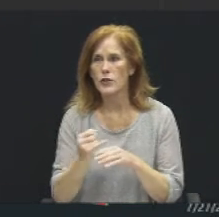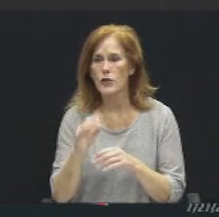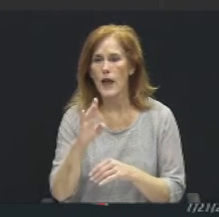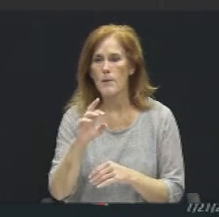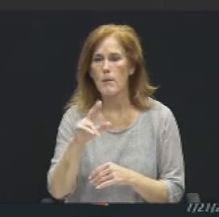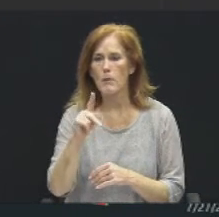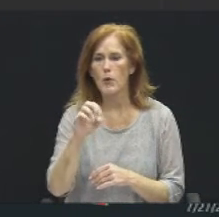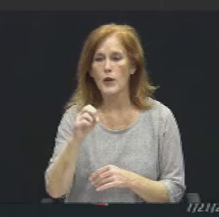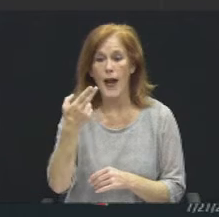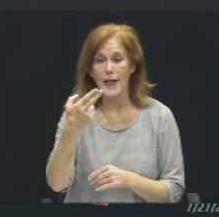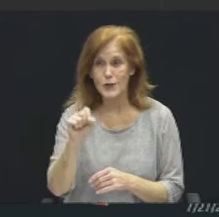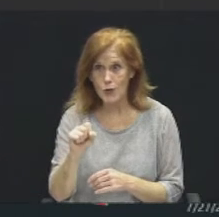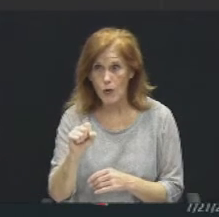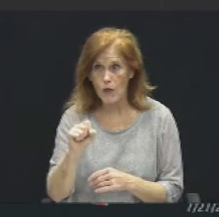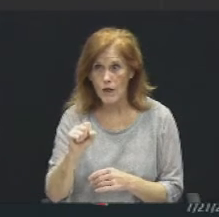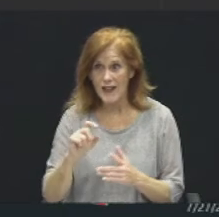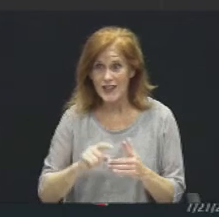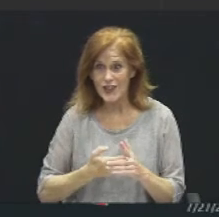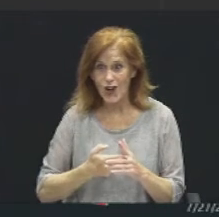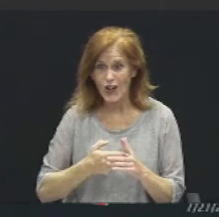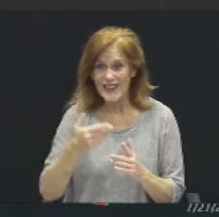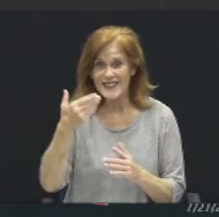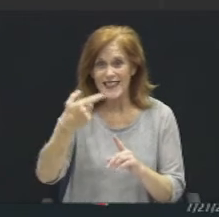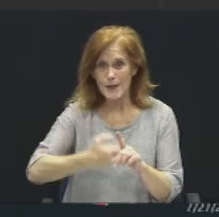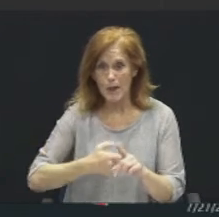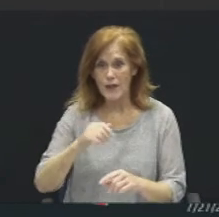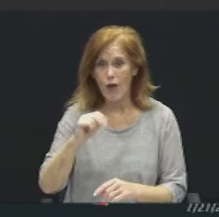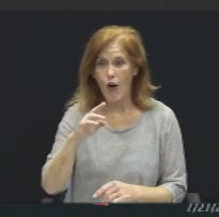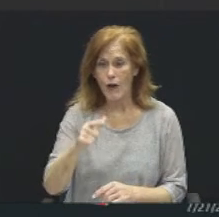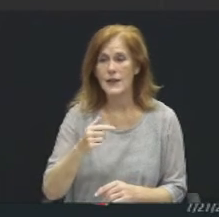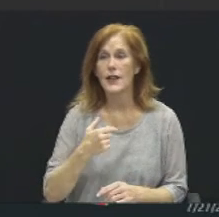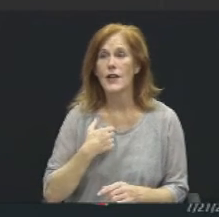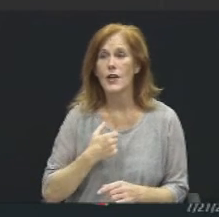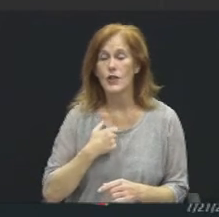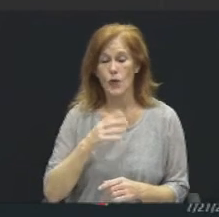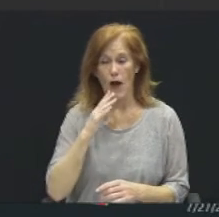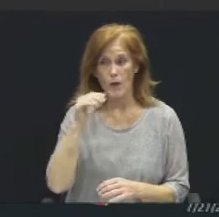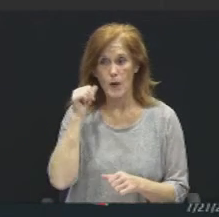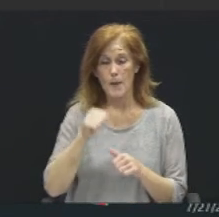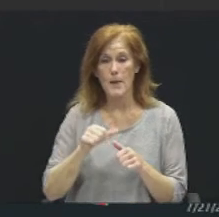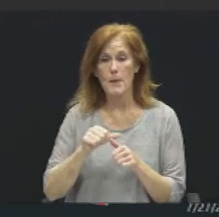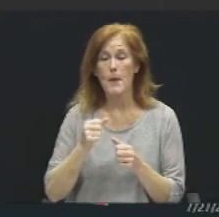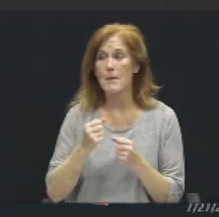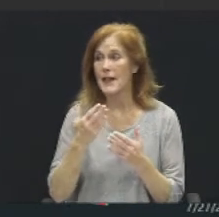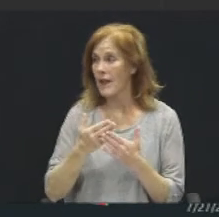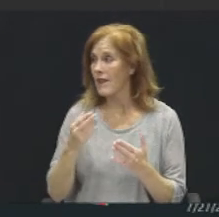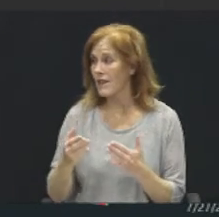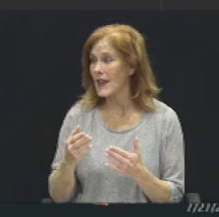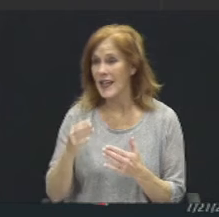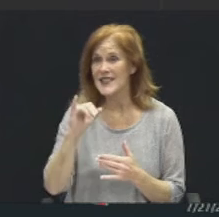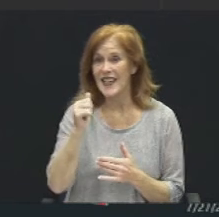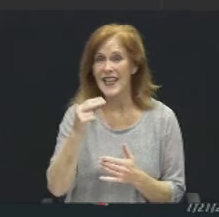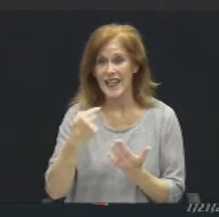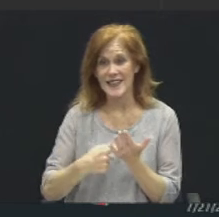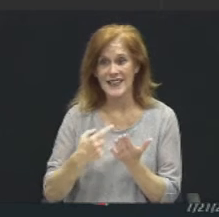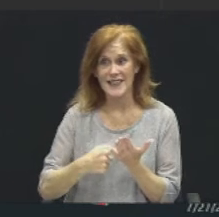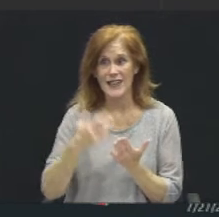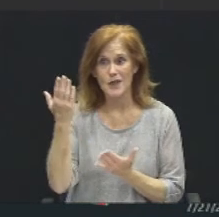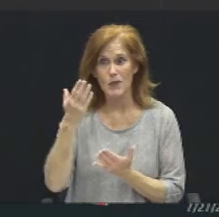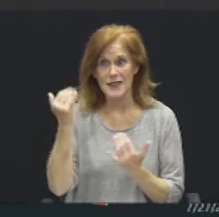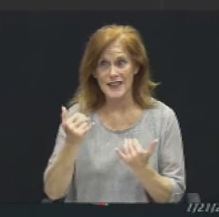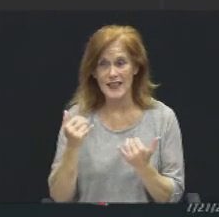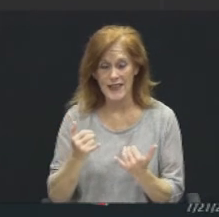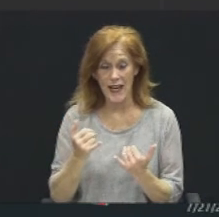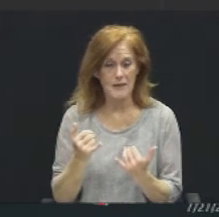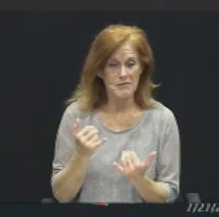School starting in August. So I'll be keeping in mind a lot of things that were discussed today and see,